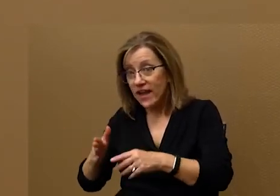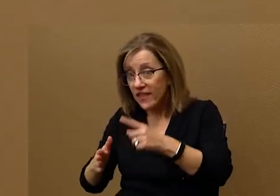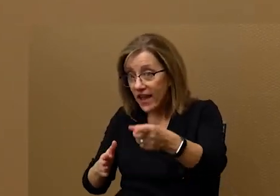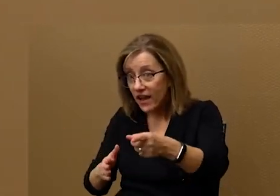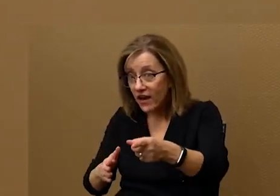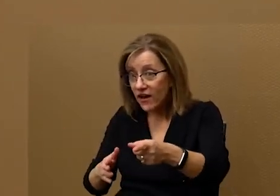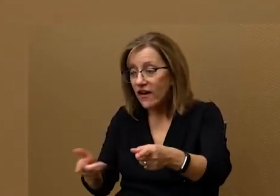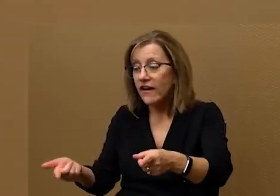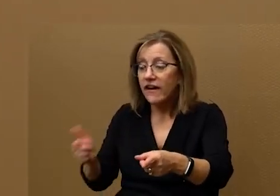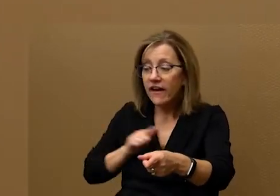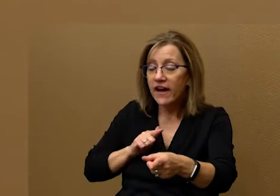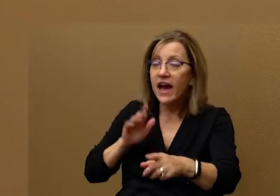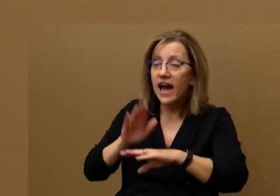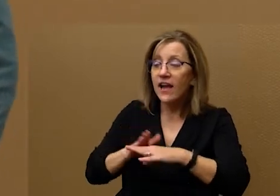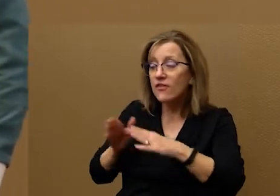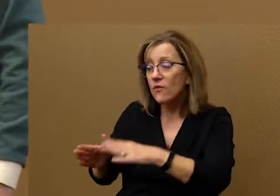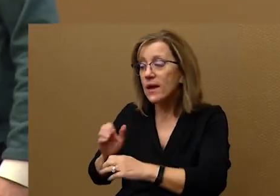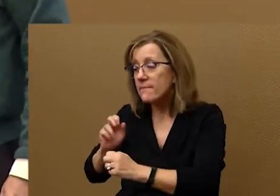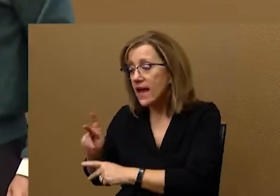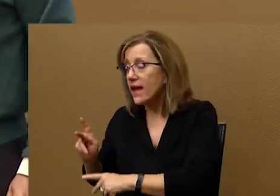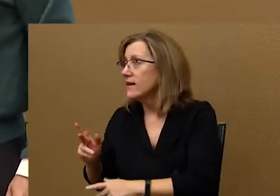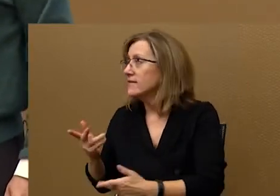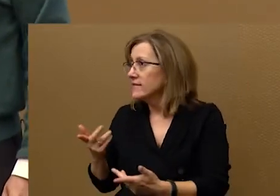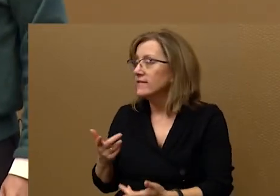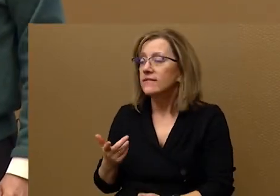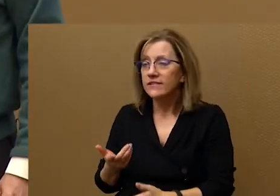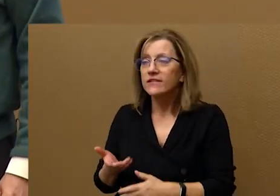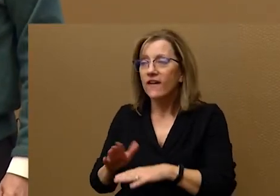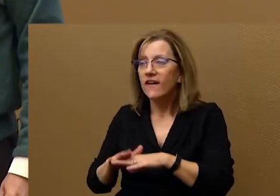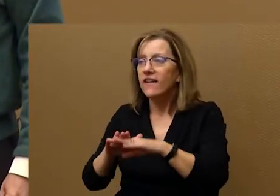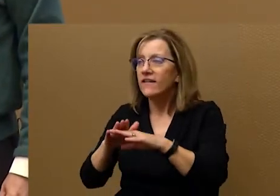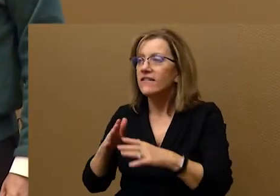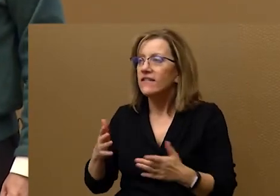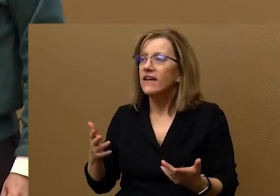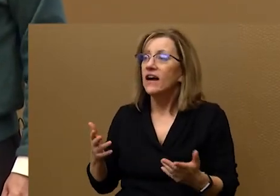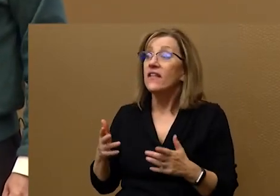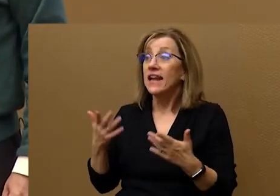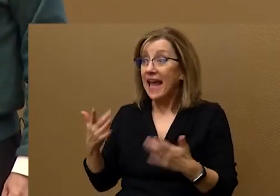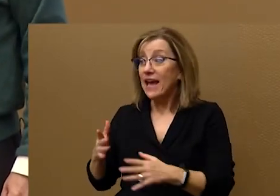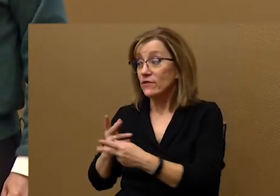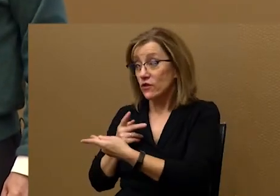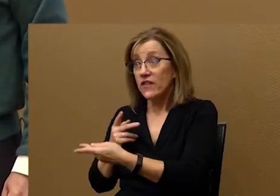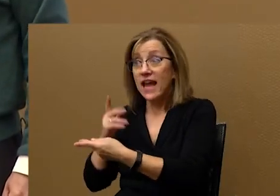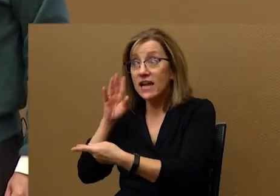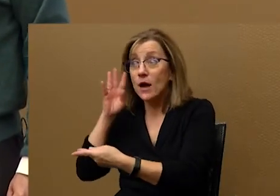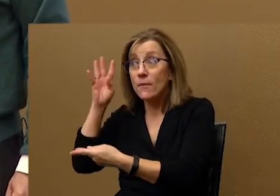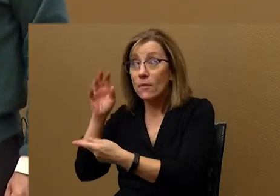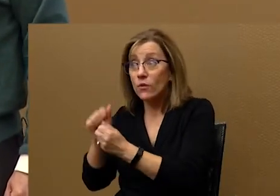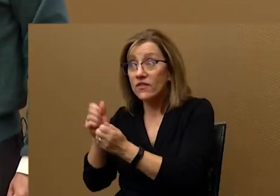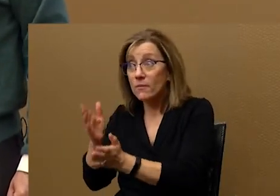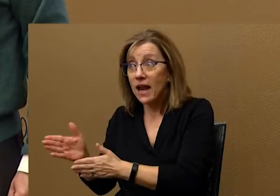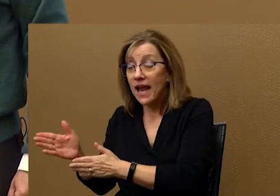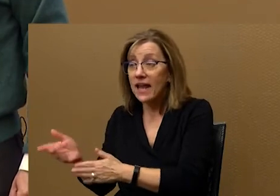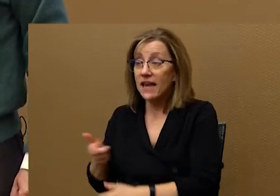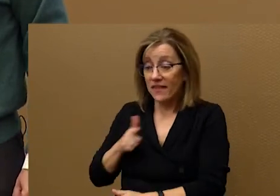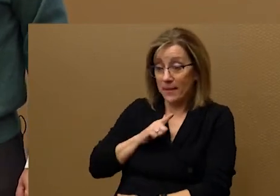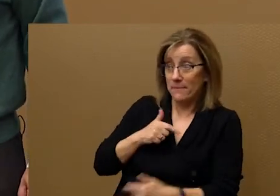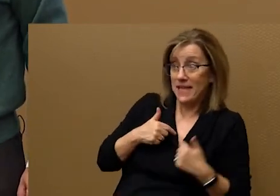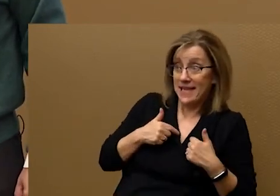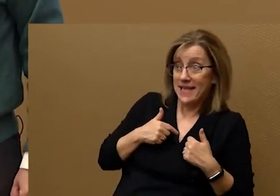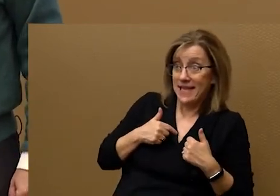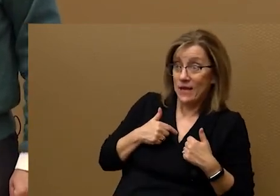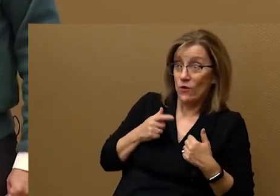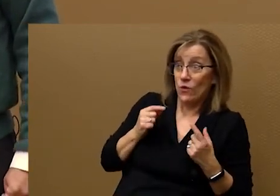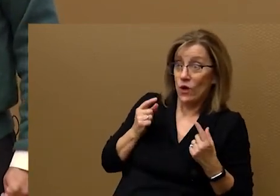with the plan, I'll go now, he'll go later. Then I do what? This is my teaching moment.